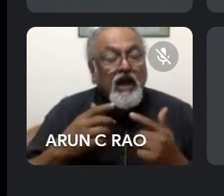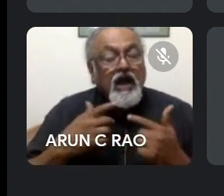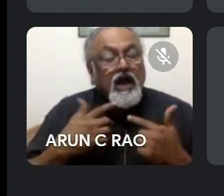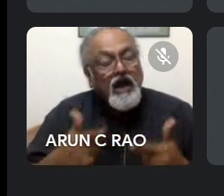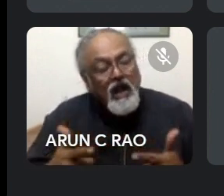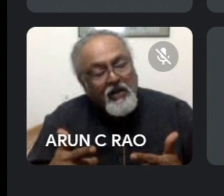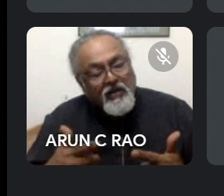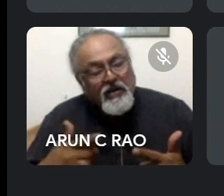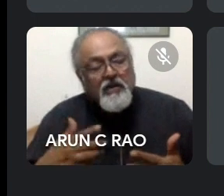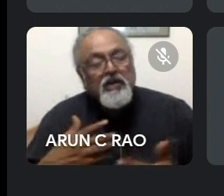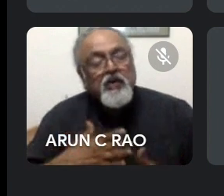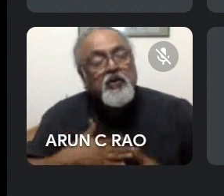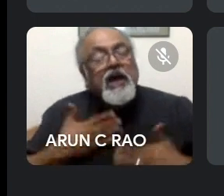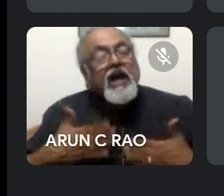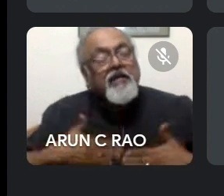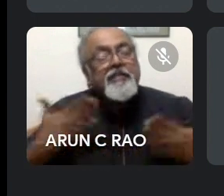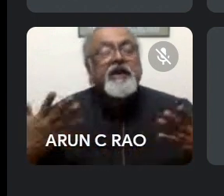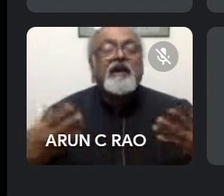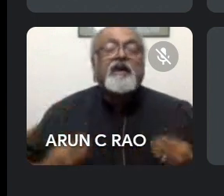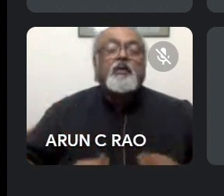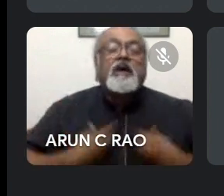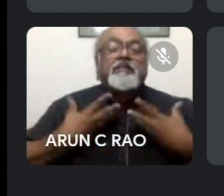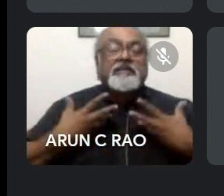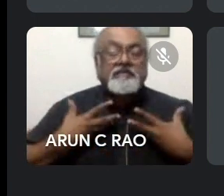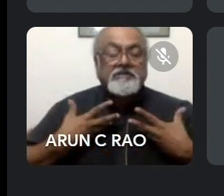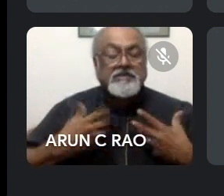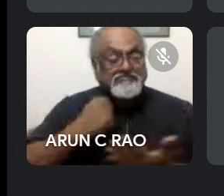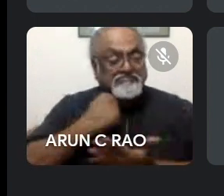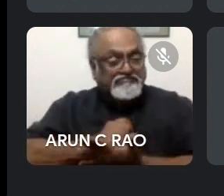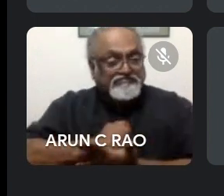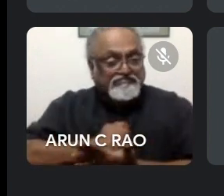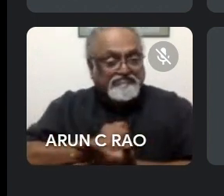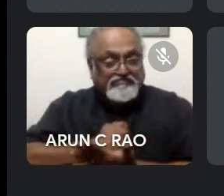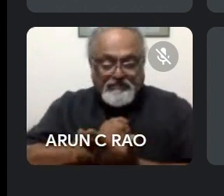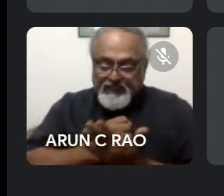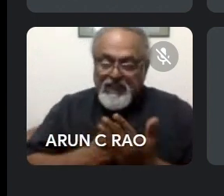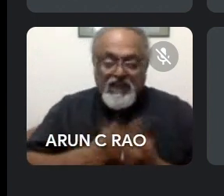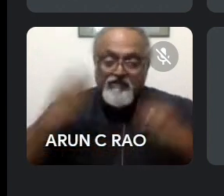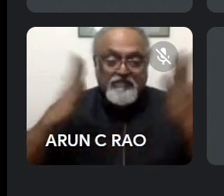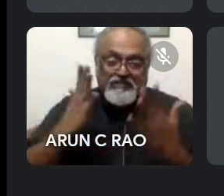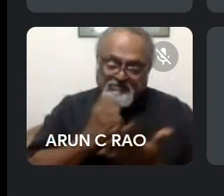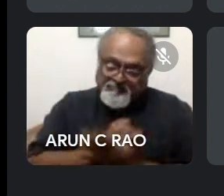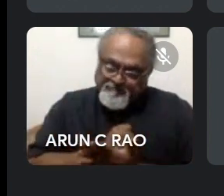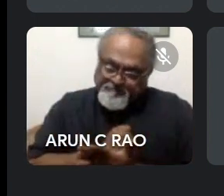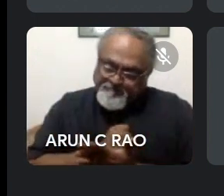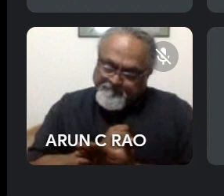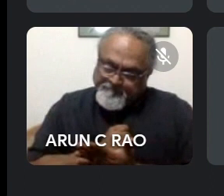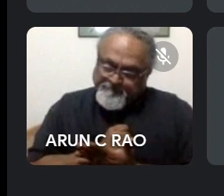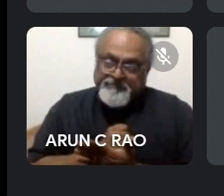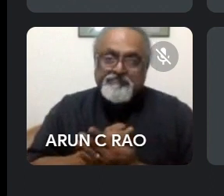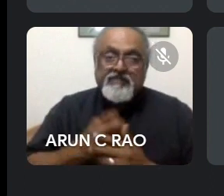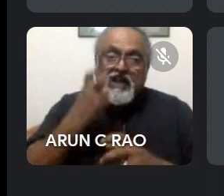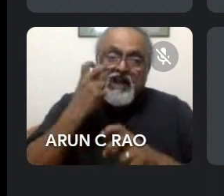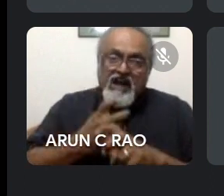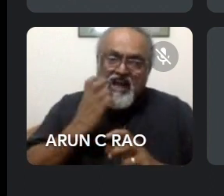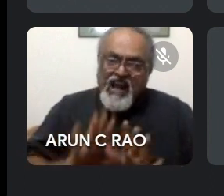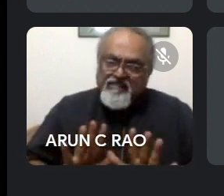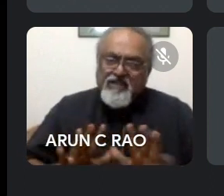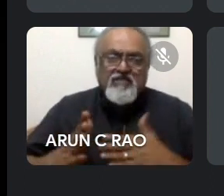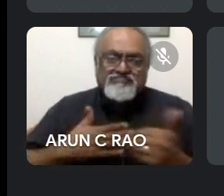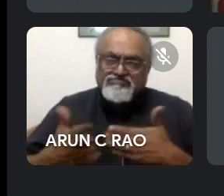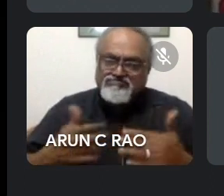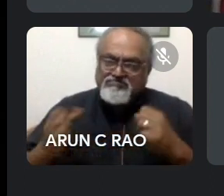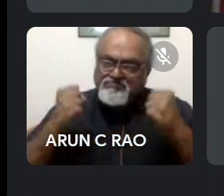you are entitled to determination. Determination in a way that, says, hey, this is hard for me. You can,